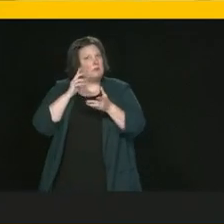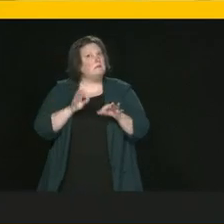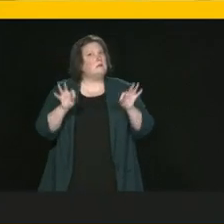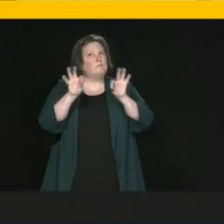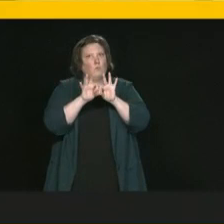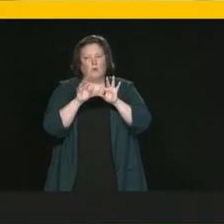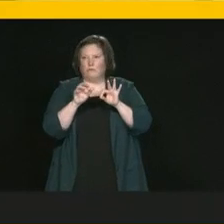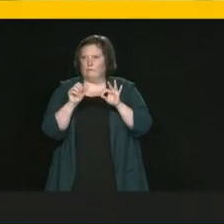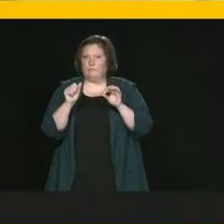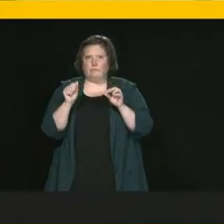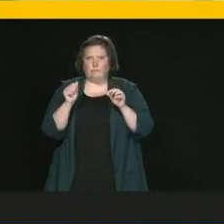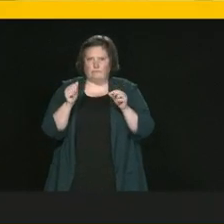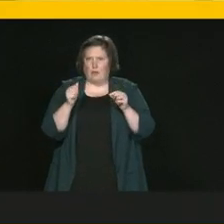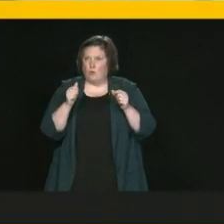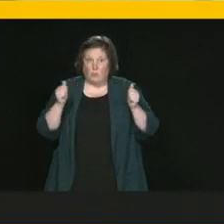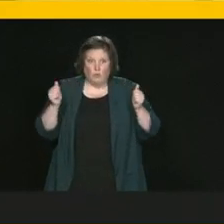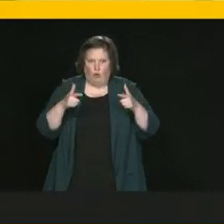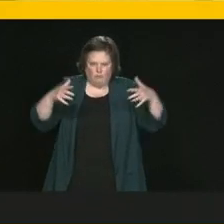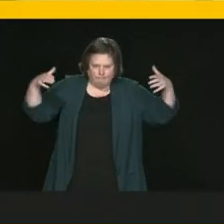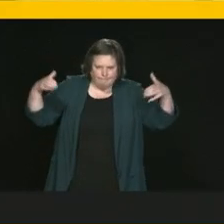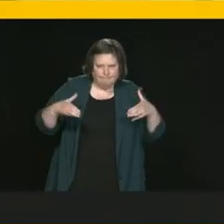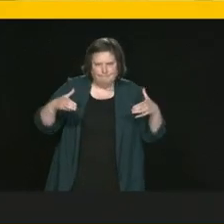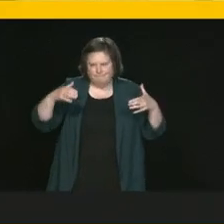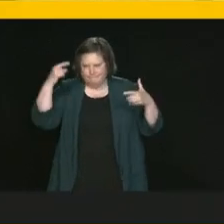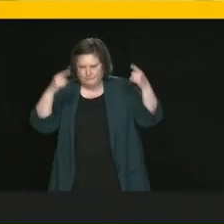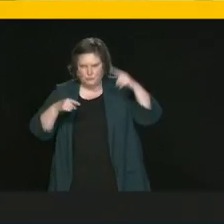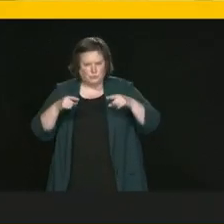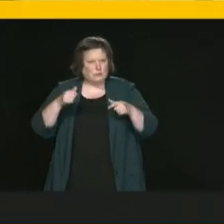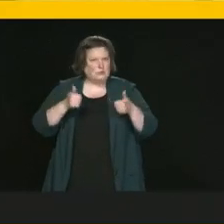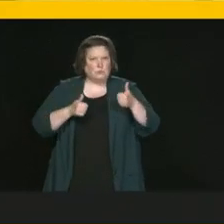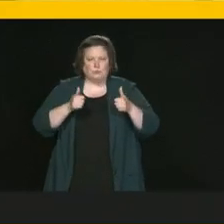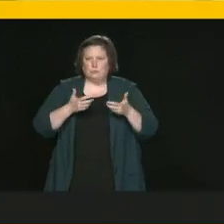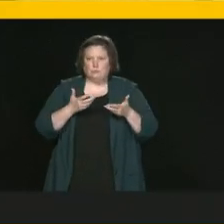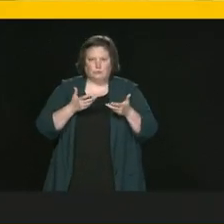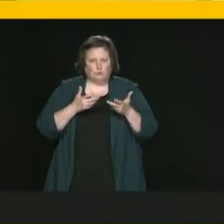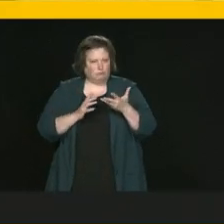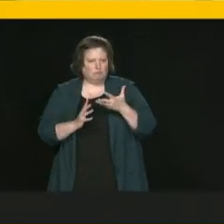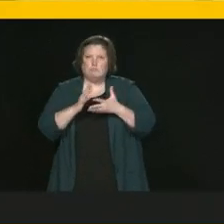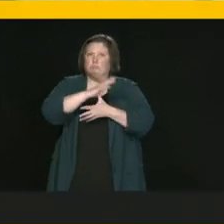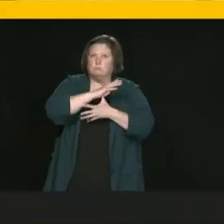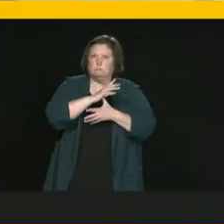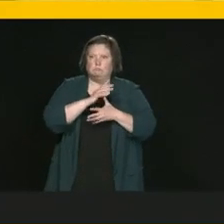come forward and look at bold ideas that we can take on very soon